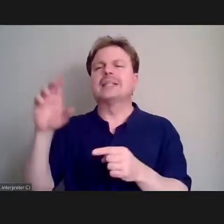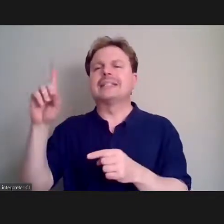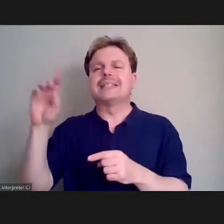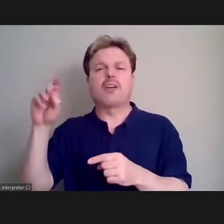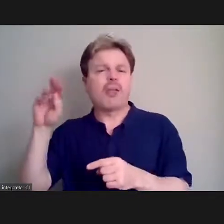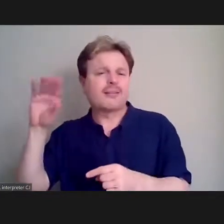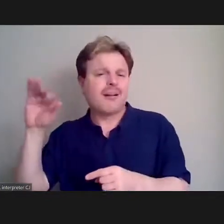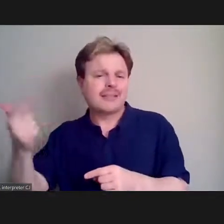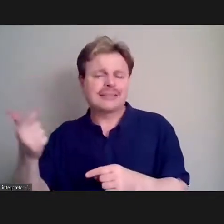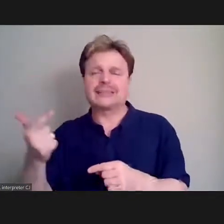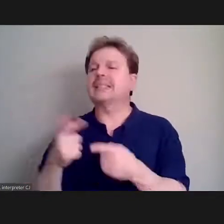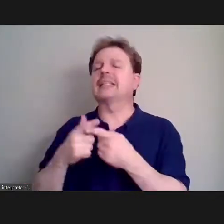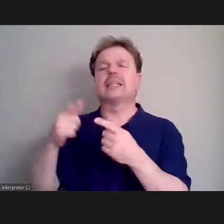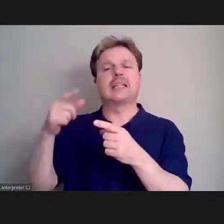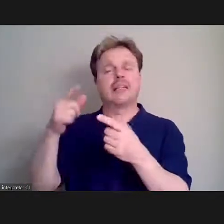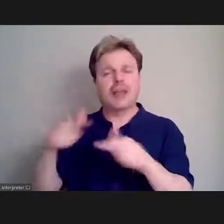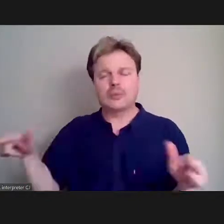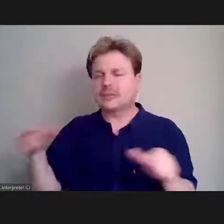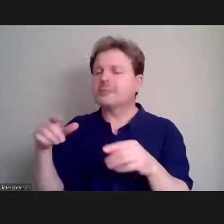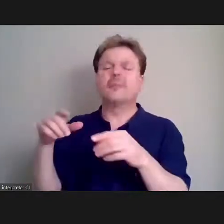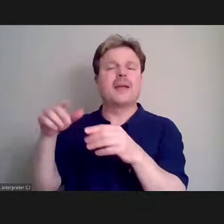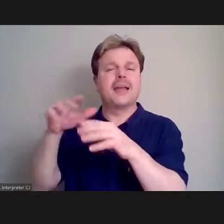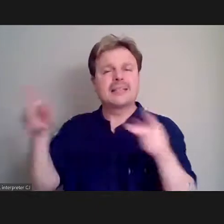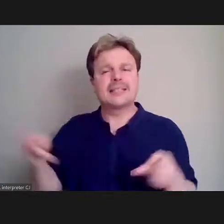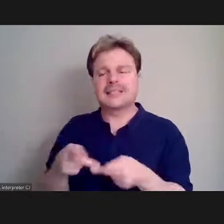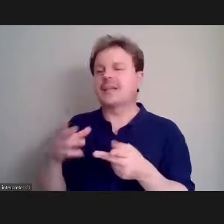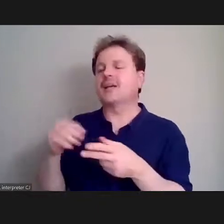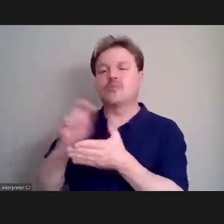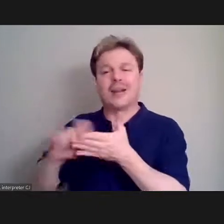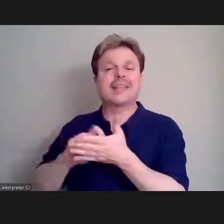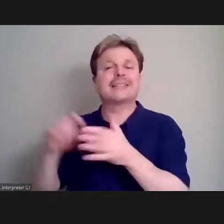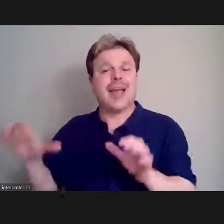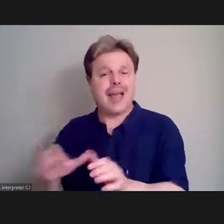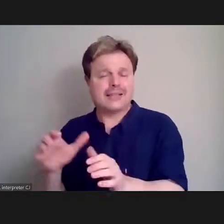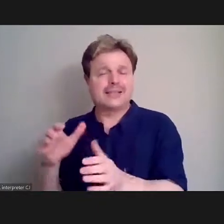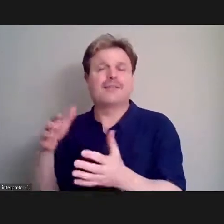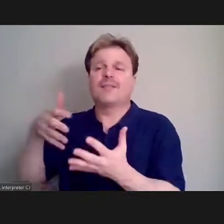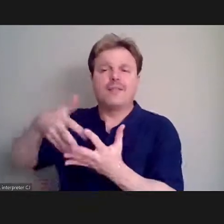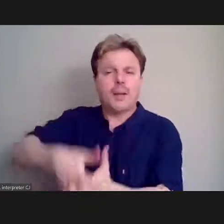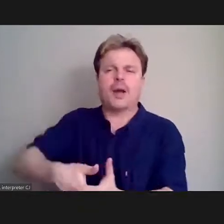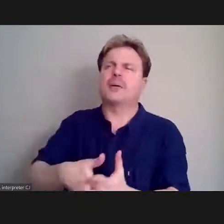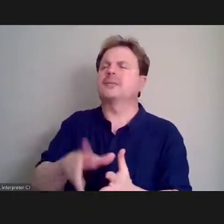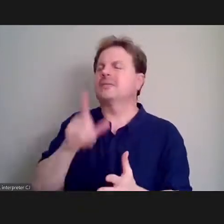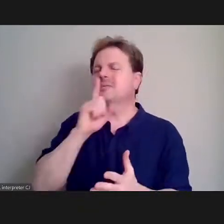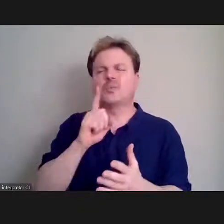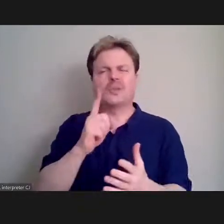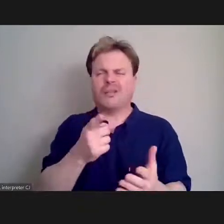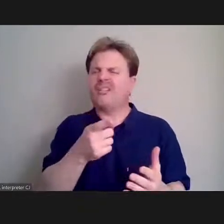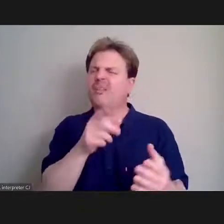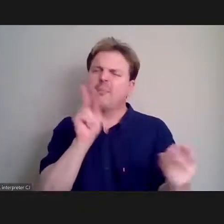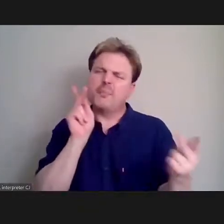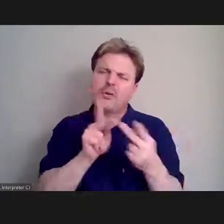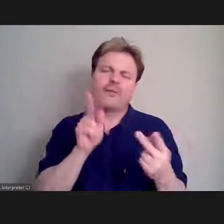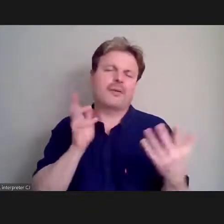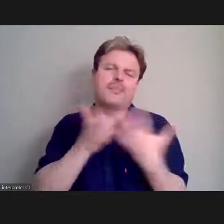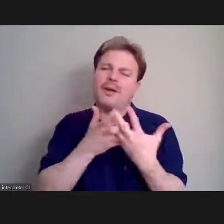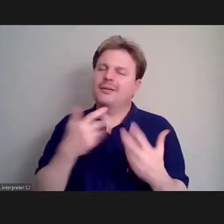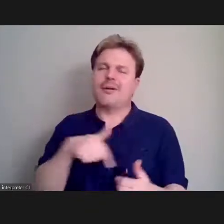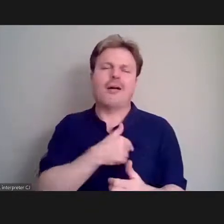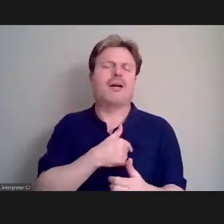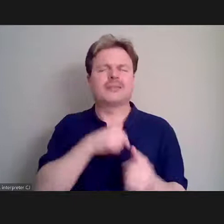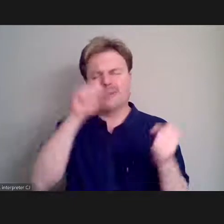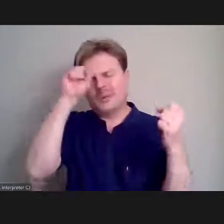that writing is an act of embodiment. I mean, this is all really, really right up our alley and really helpful to our